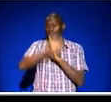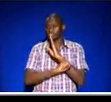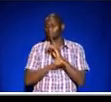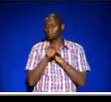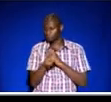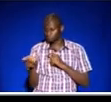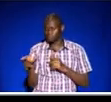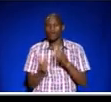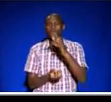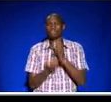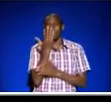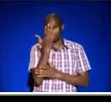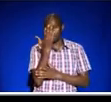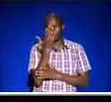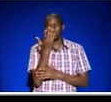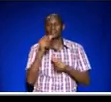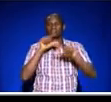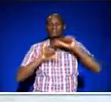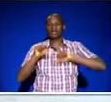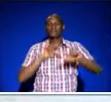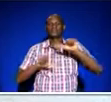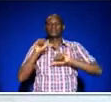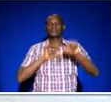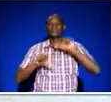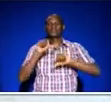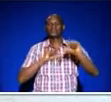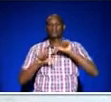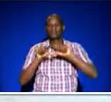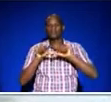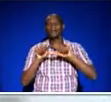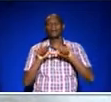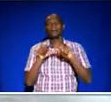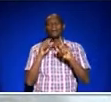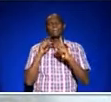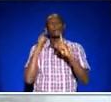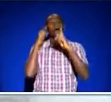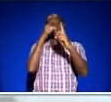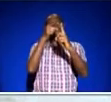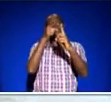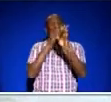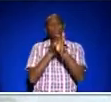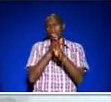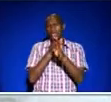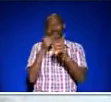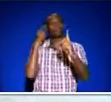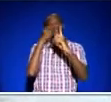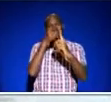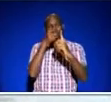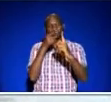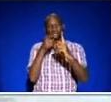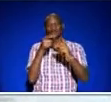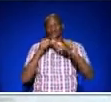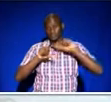will still form part of science. And the main objective of these three subjects, or science in